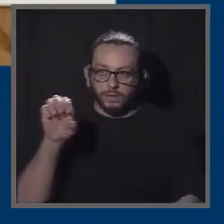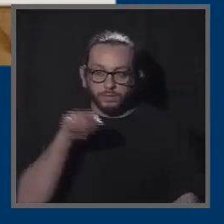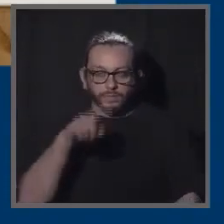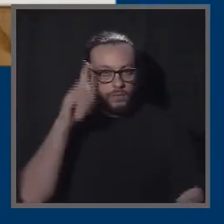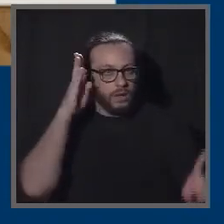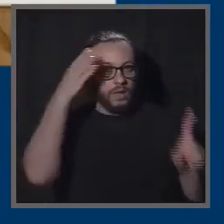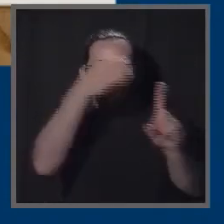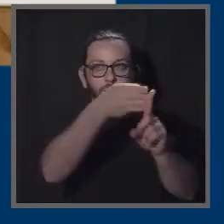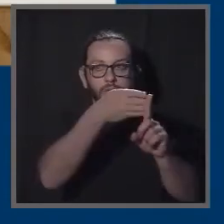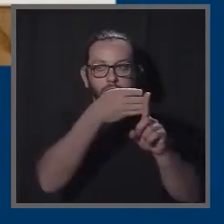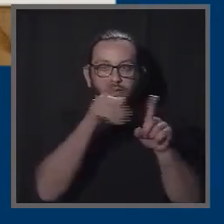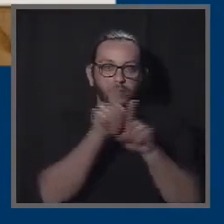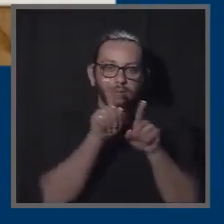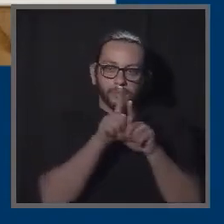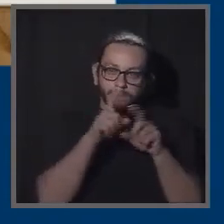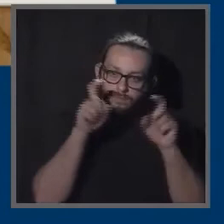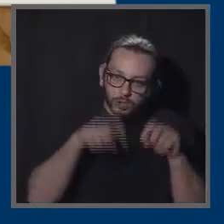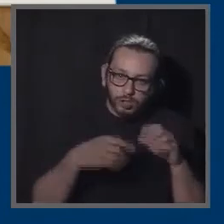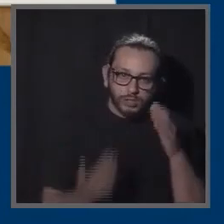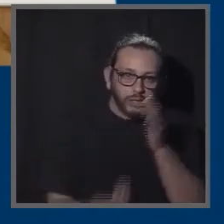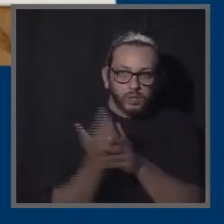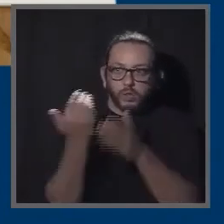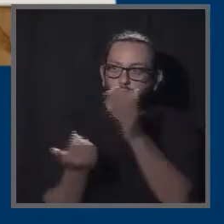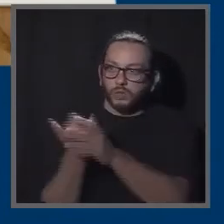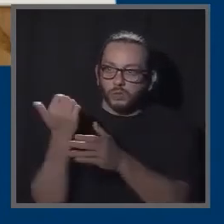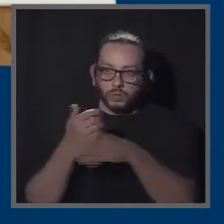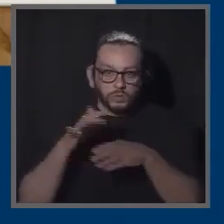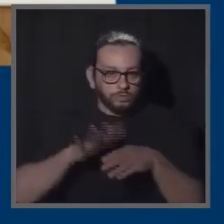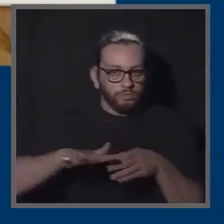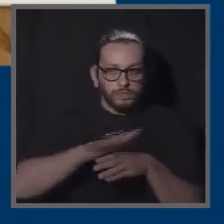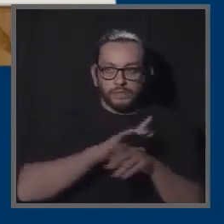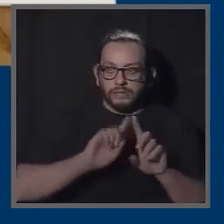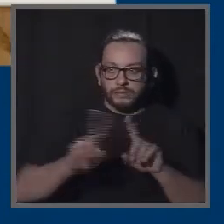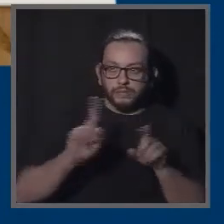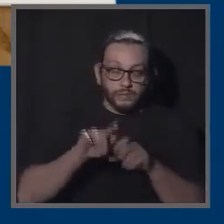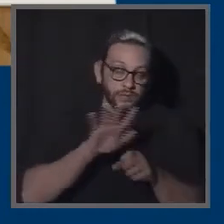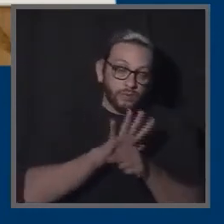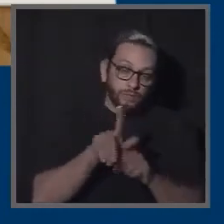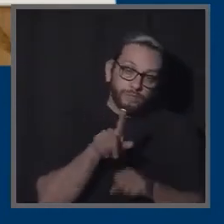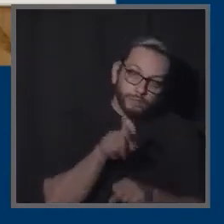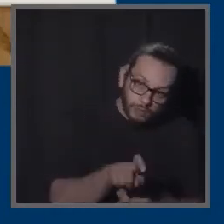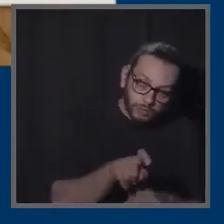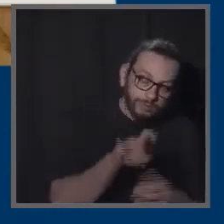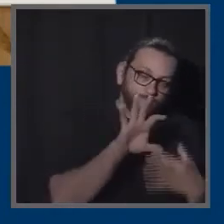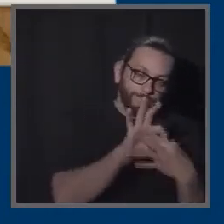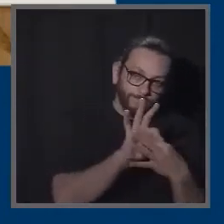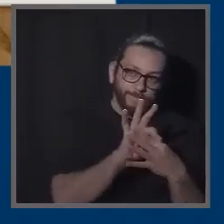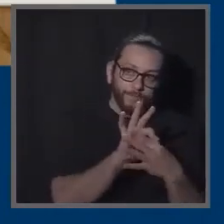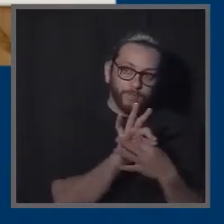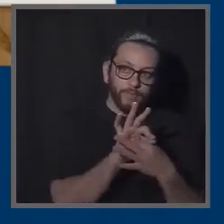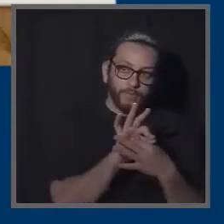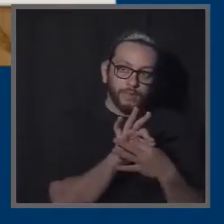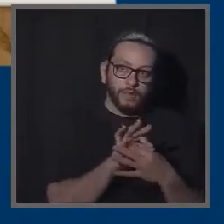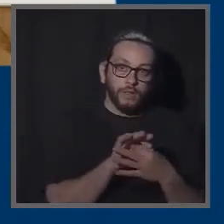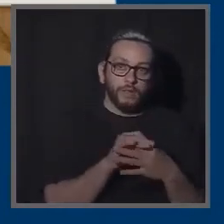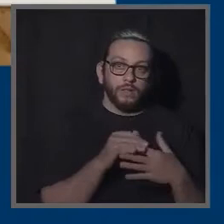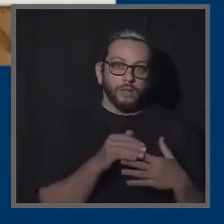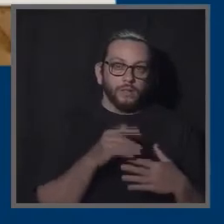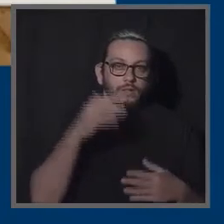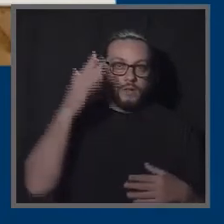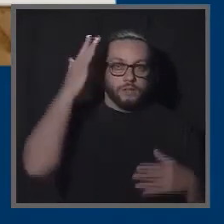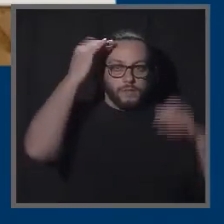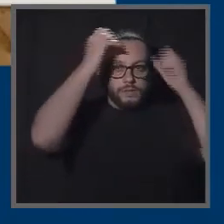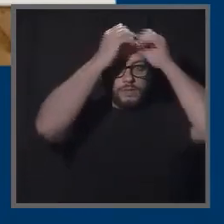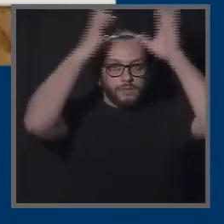needs in the pandemic situation, which is precisely the need to imagine what the city will look like beyond